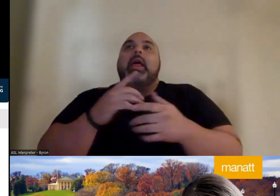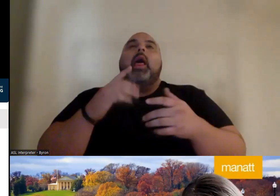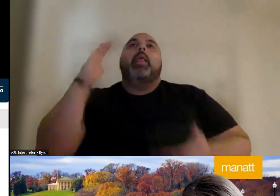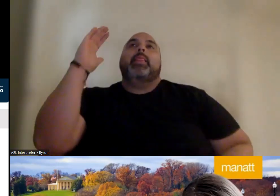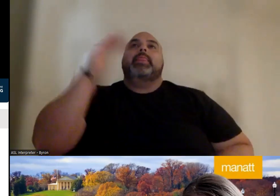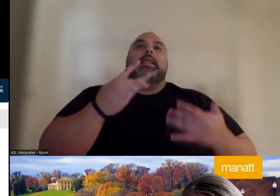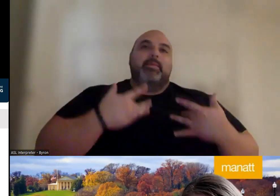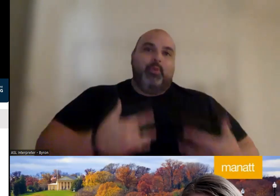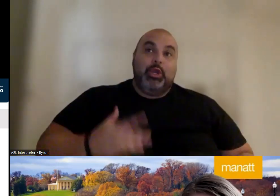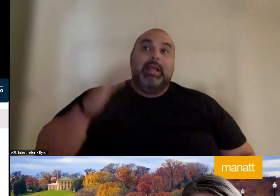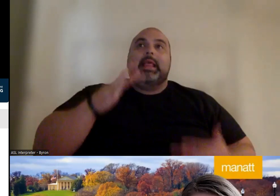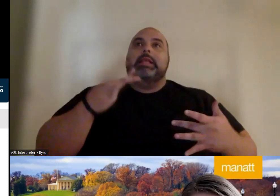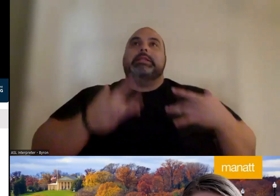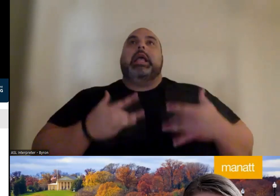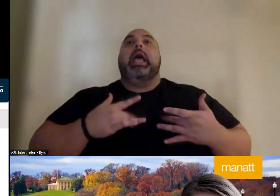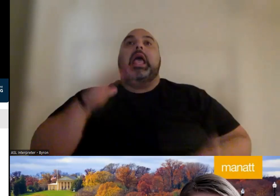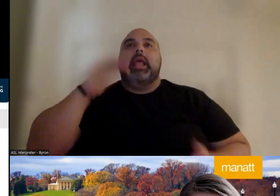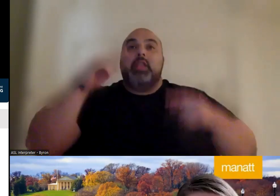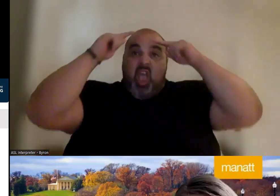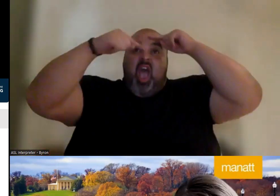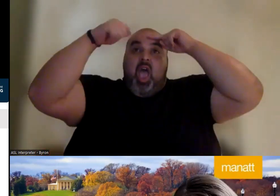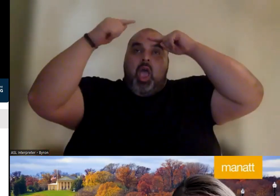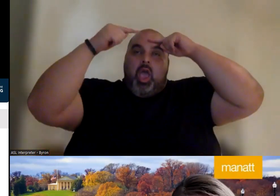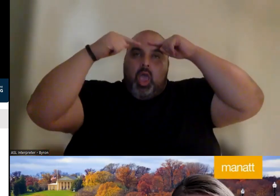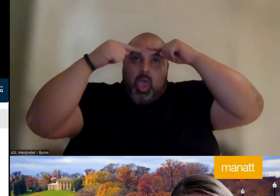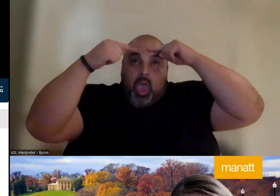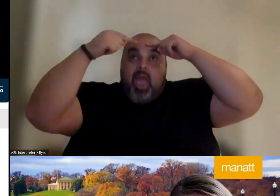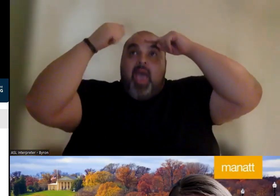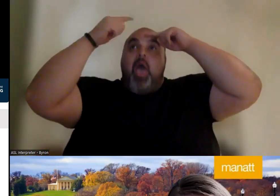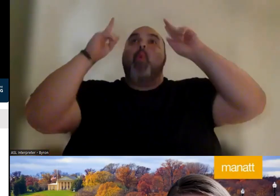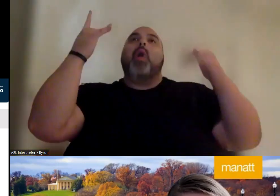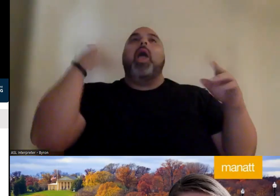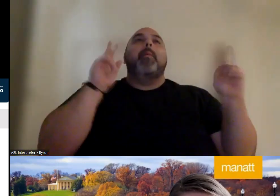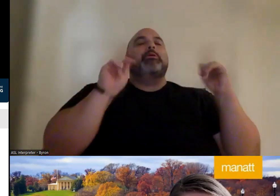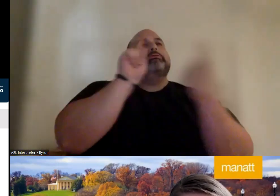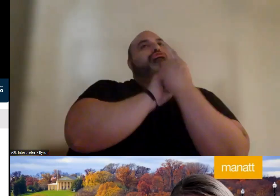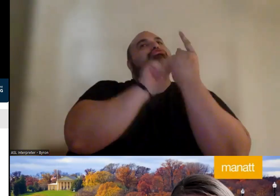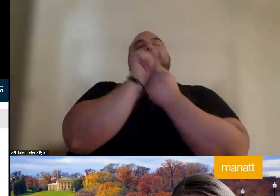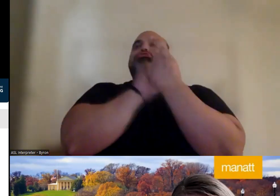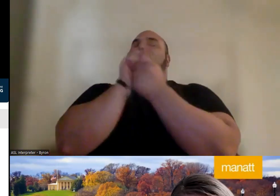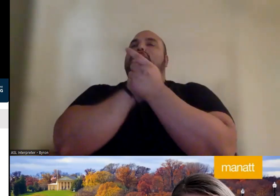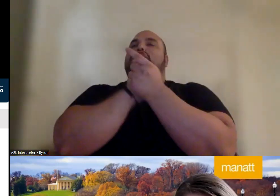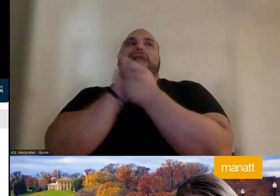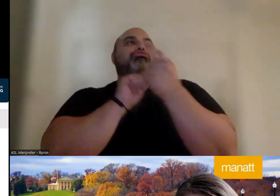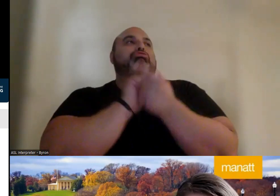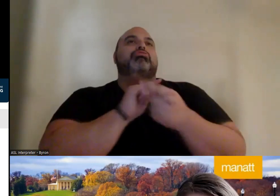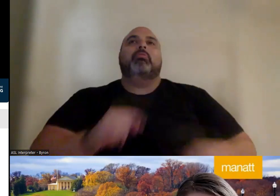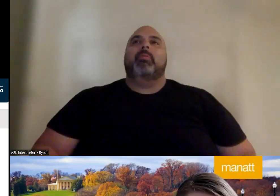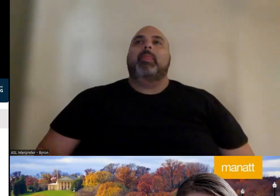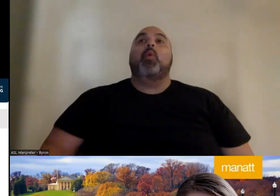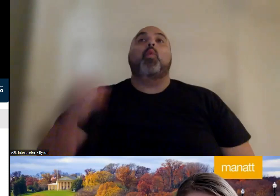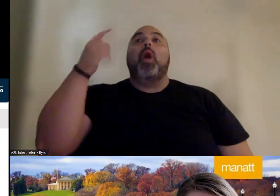anxiety, and less cognitive decline. So this points to a potential of having social